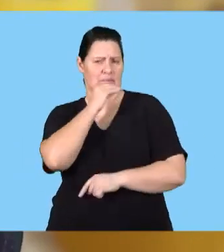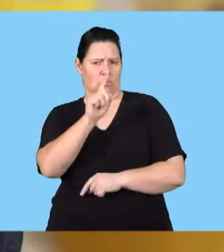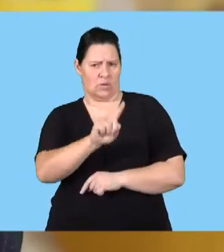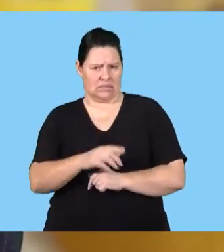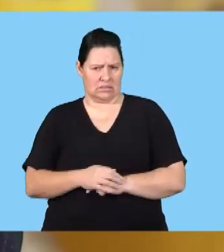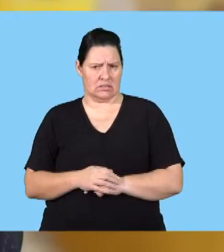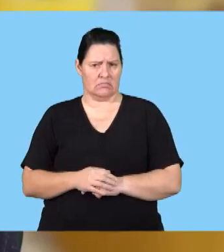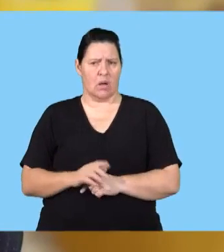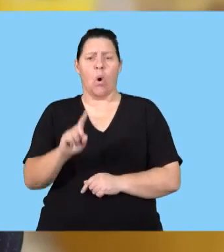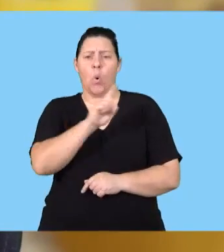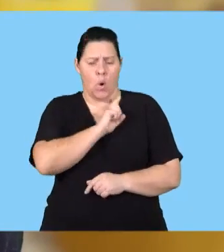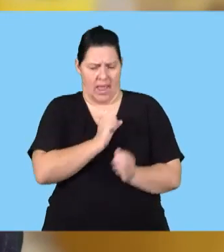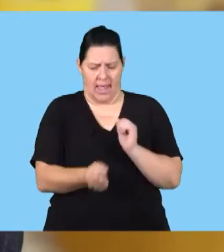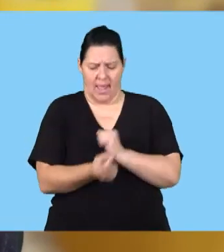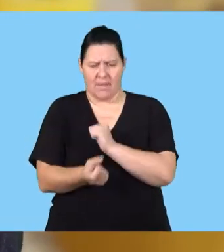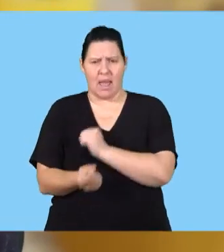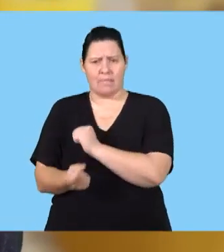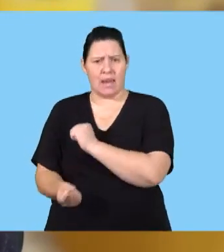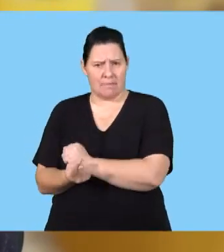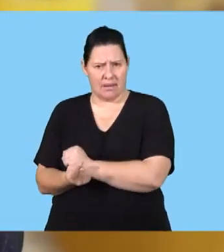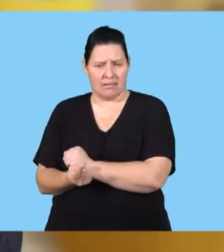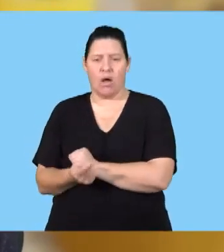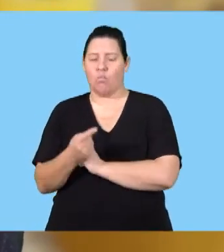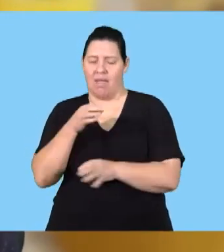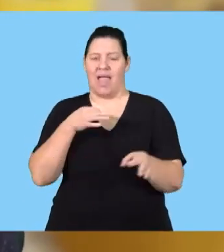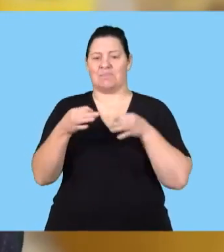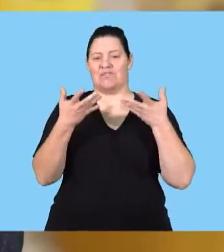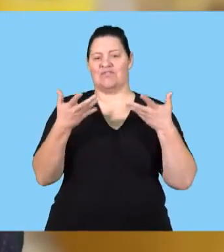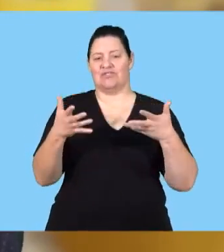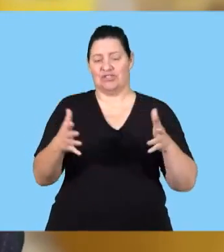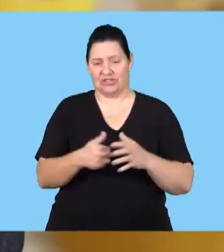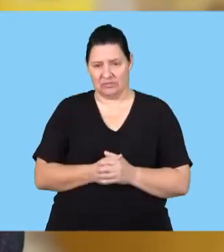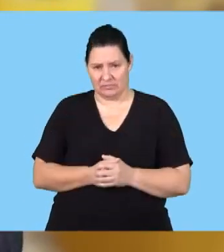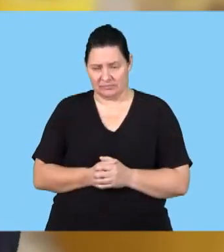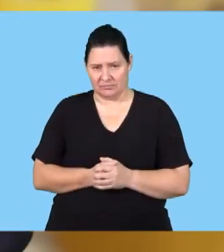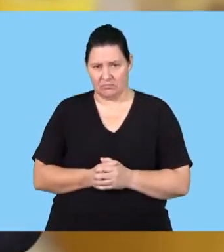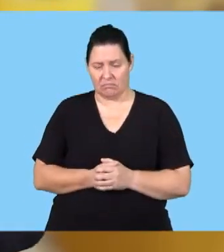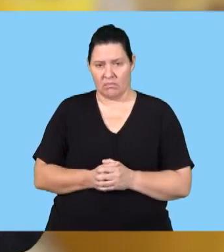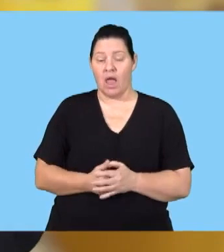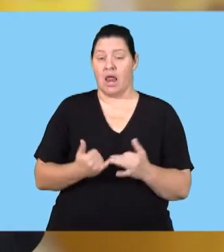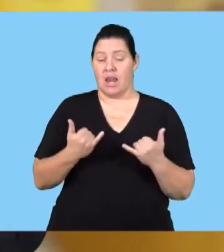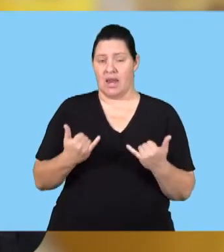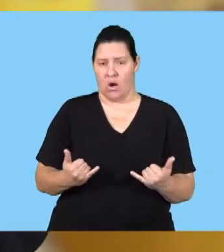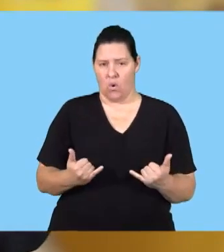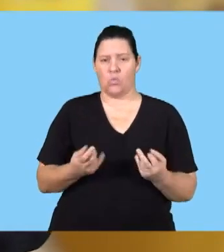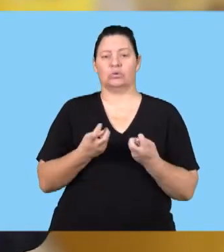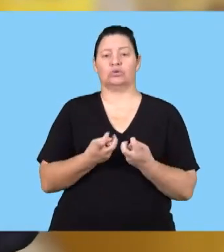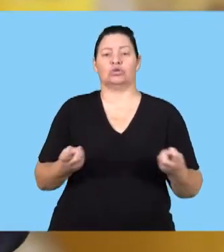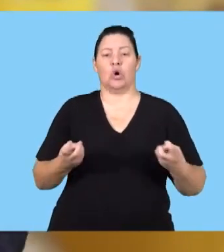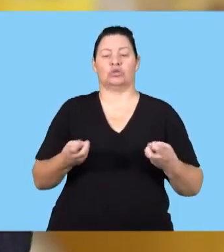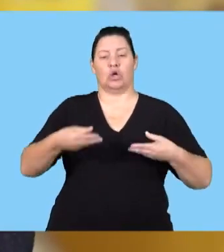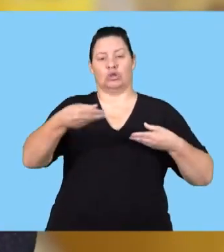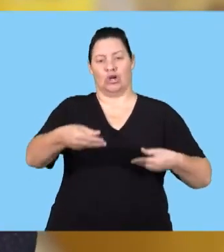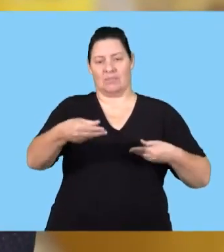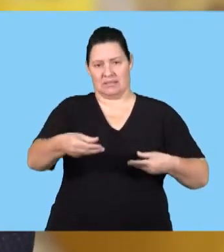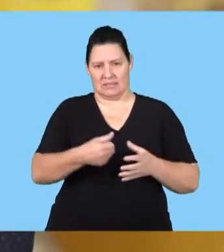spoke of the reasons why allowances can be allowed. Now, I'm going to take you now to the